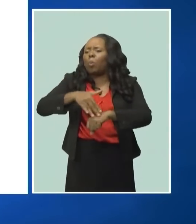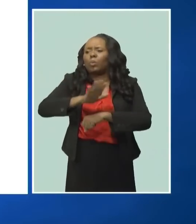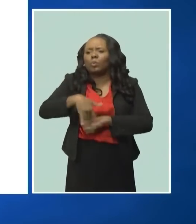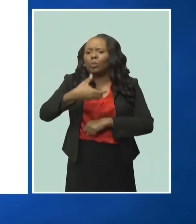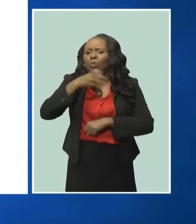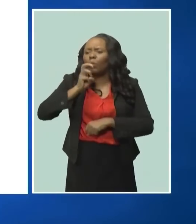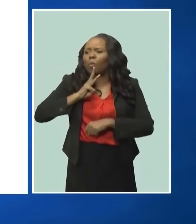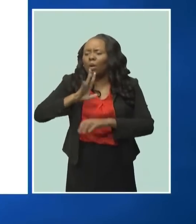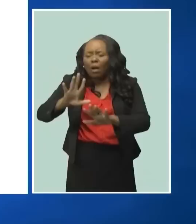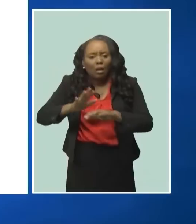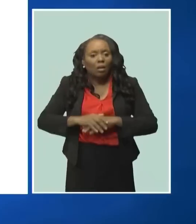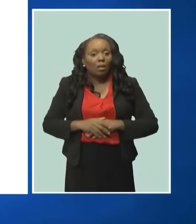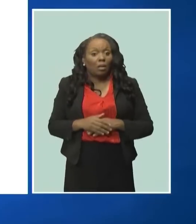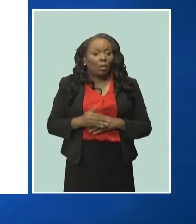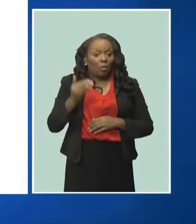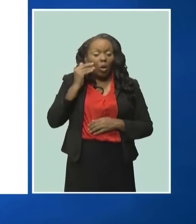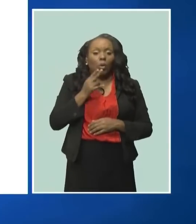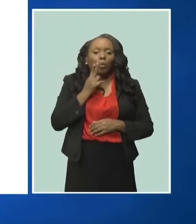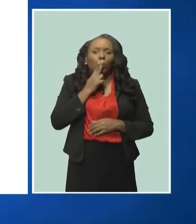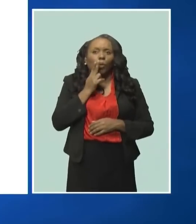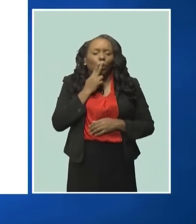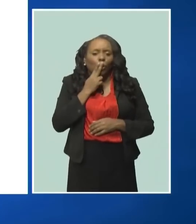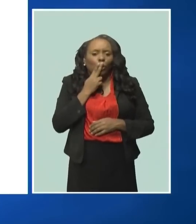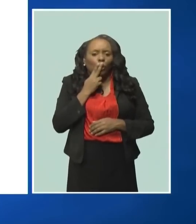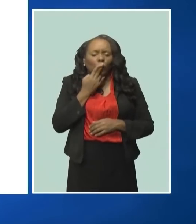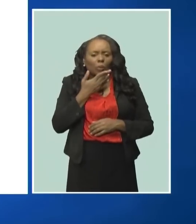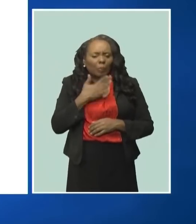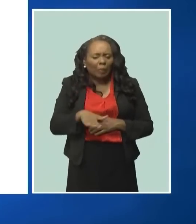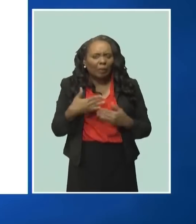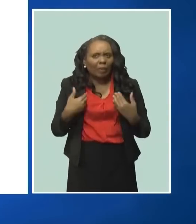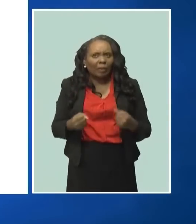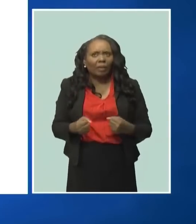that tobacco is bad for health. We place warning